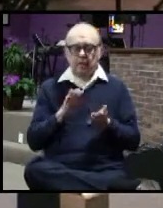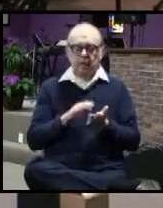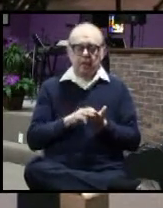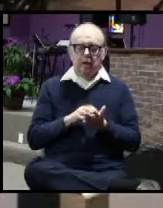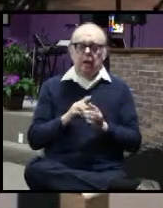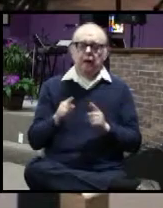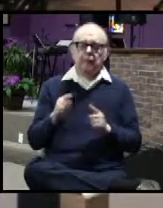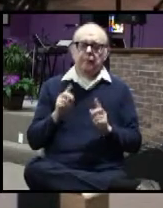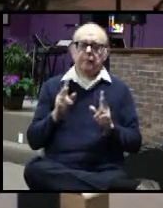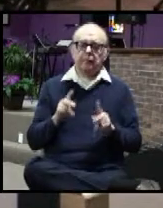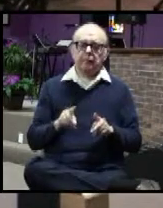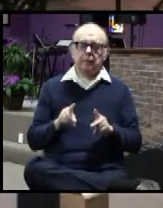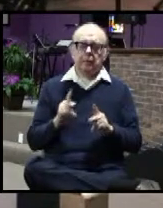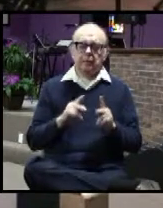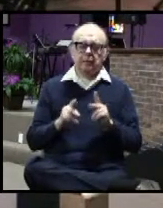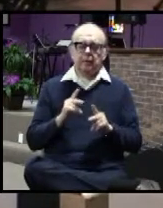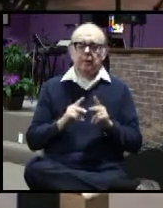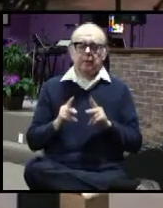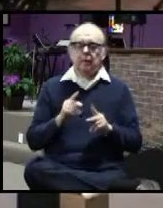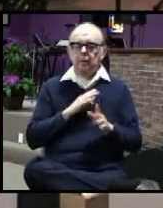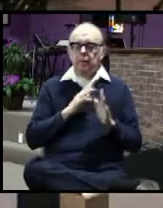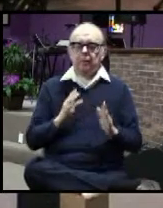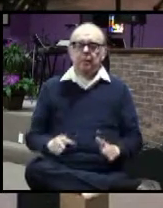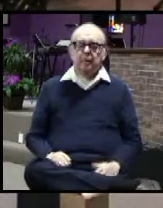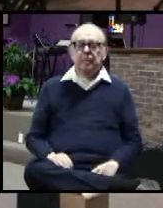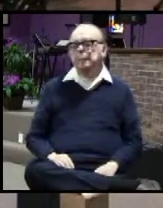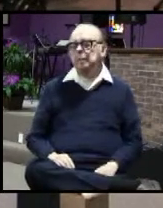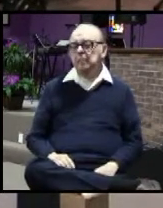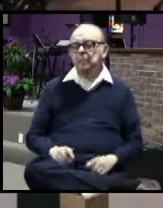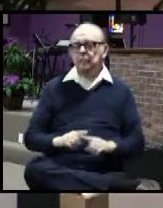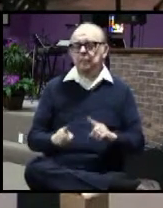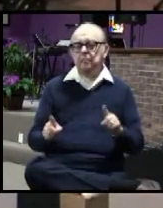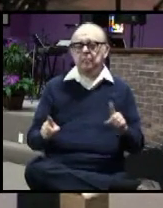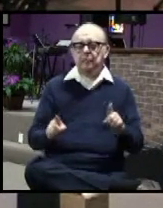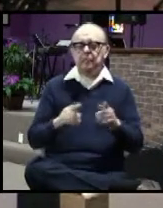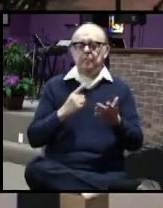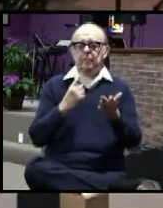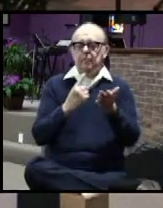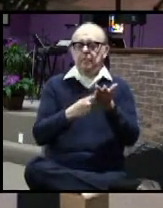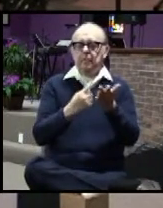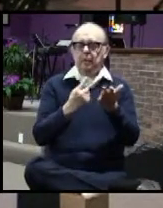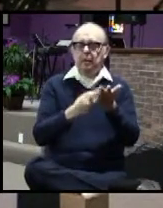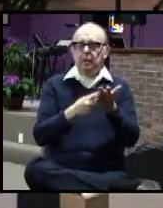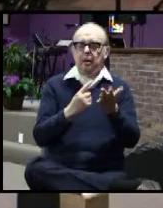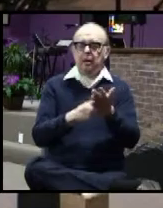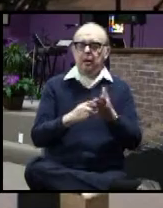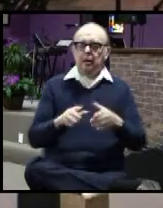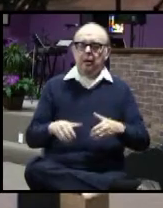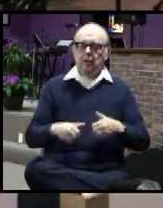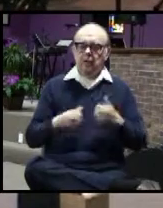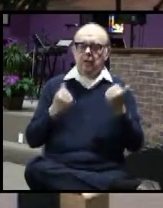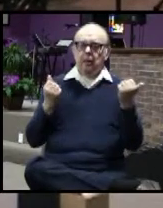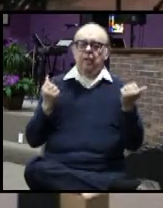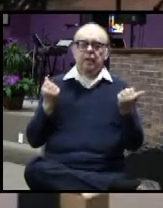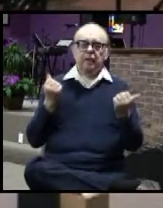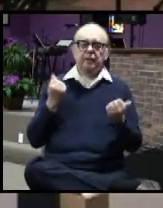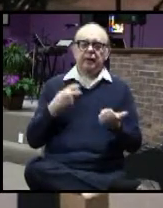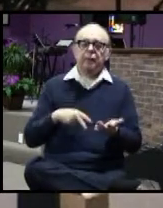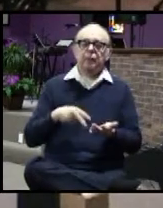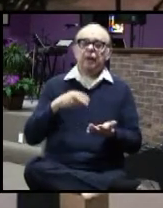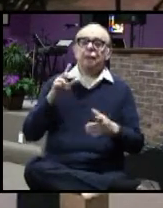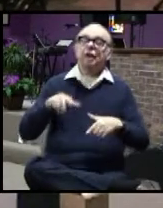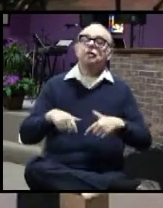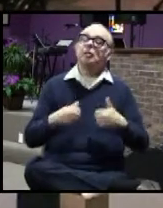being or Christians or humans, but it also talks about living of the resurrection life, okay?